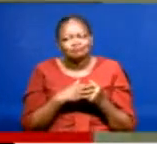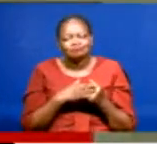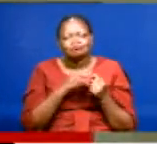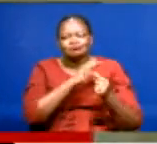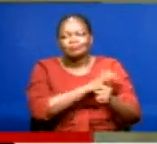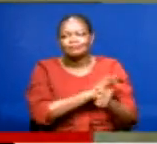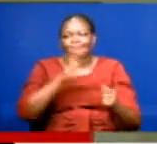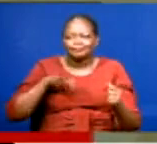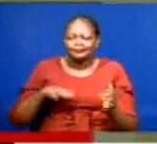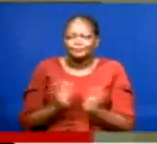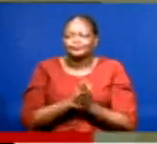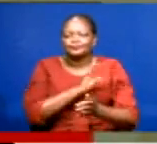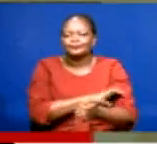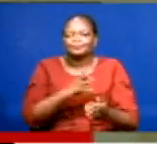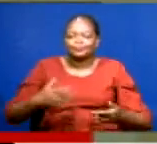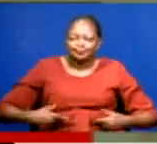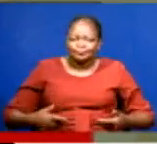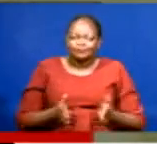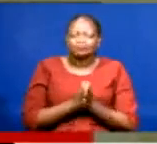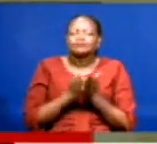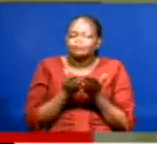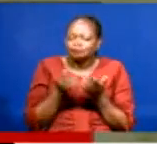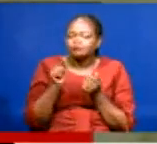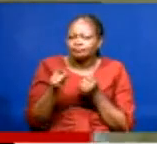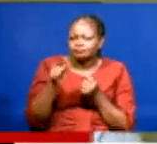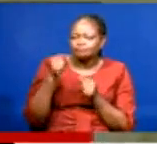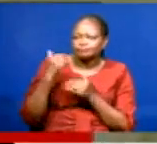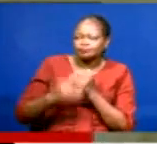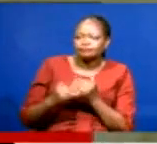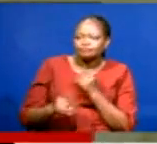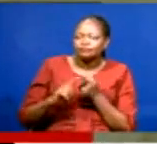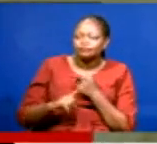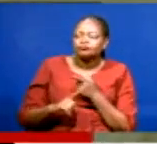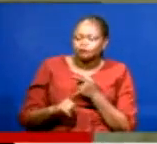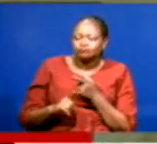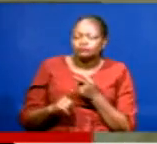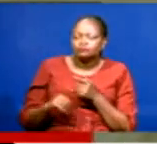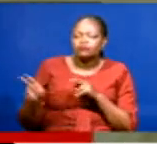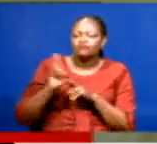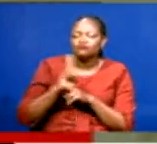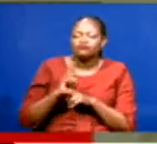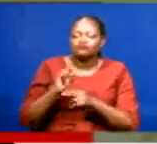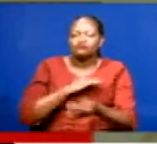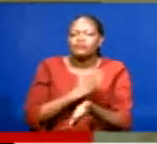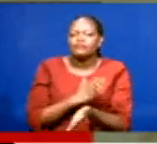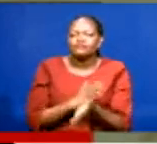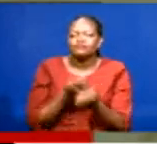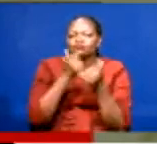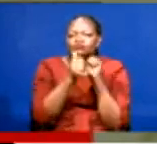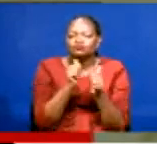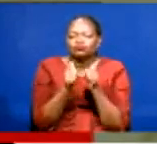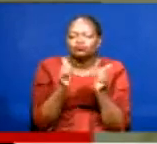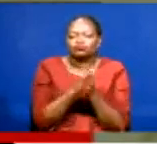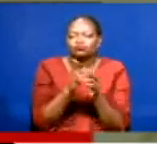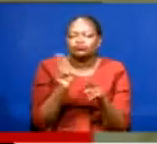women and also to empower the youth and the young in this particular neighborhood to actually tap into the power of the sport and use